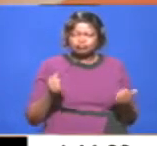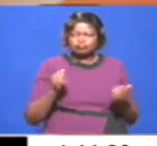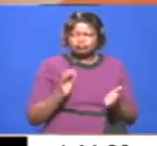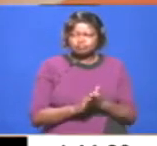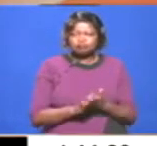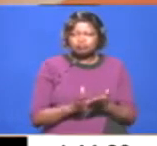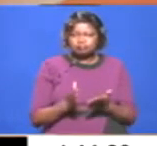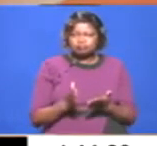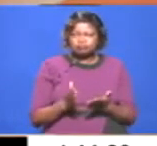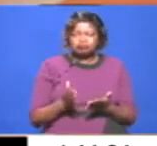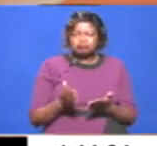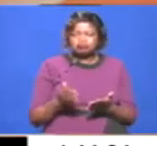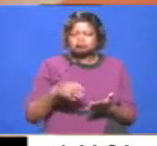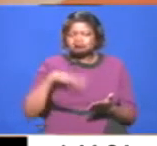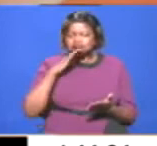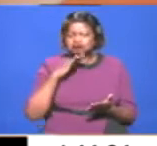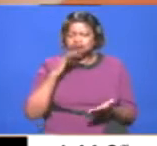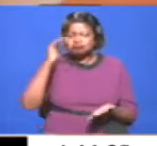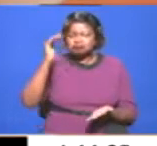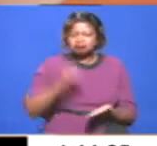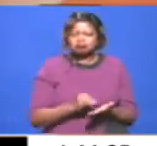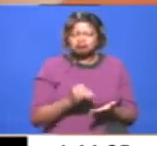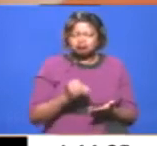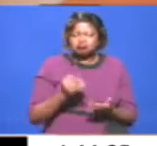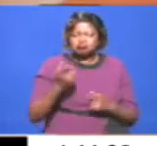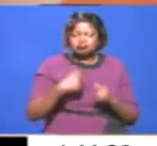drastically reduced from